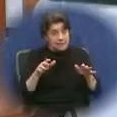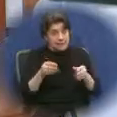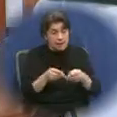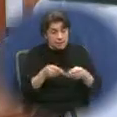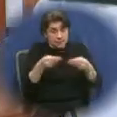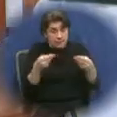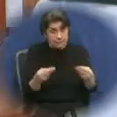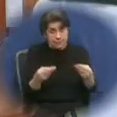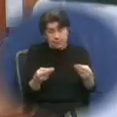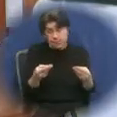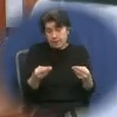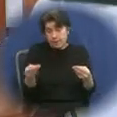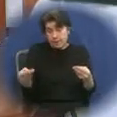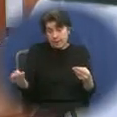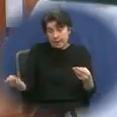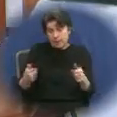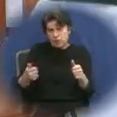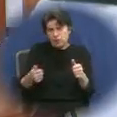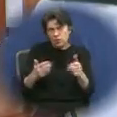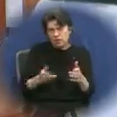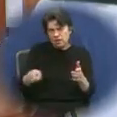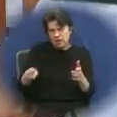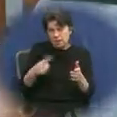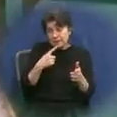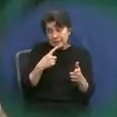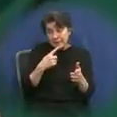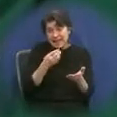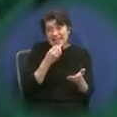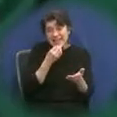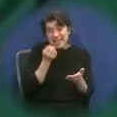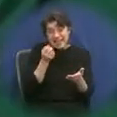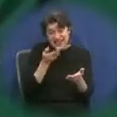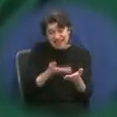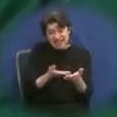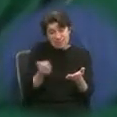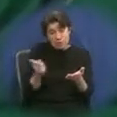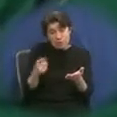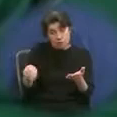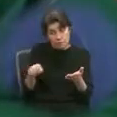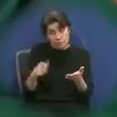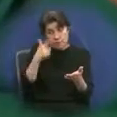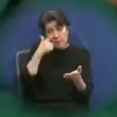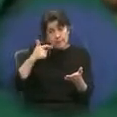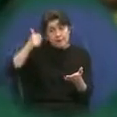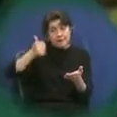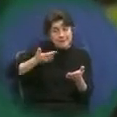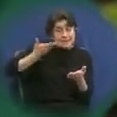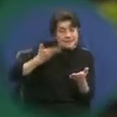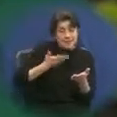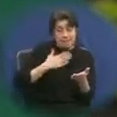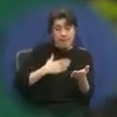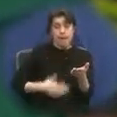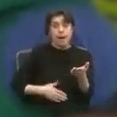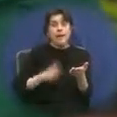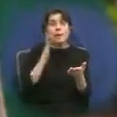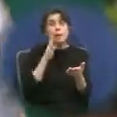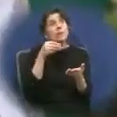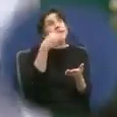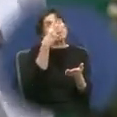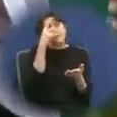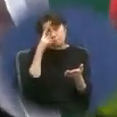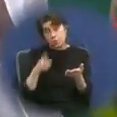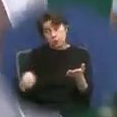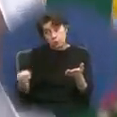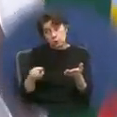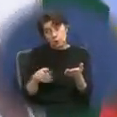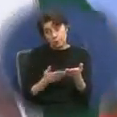bread and gave it to his disciples, saying, "Take this, all of you, and eat of it, for this is my body, which will be given up for